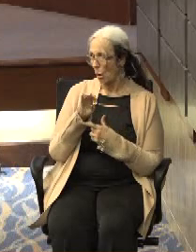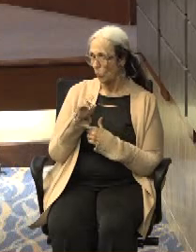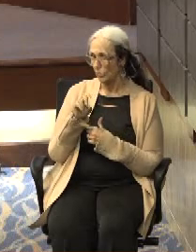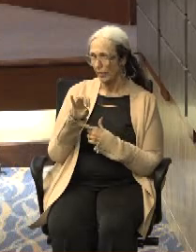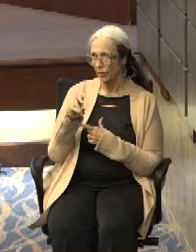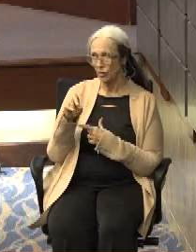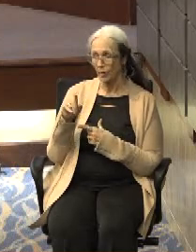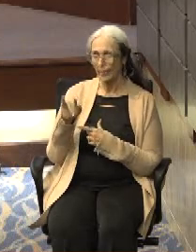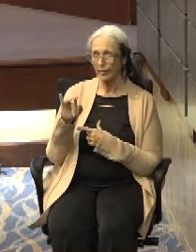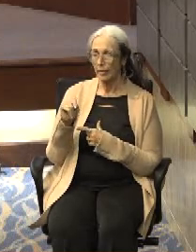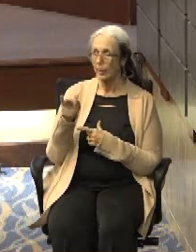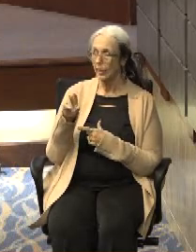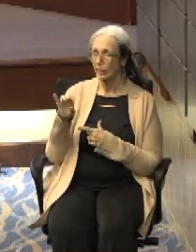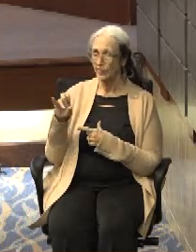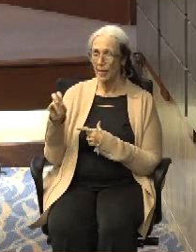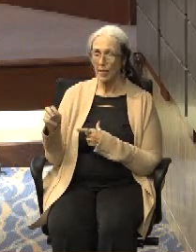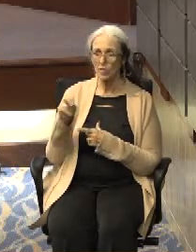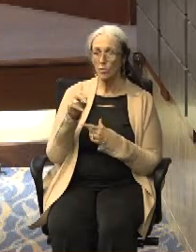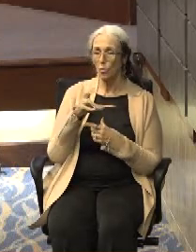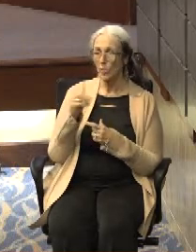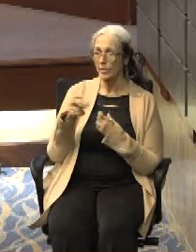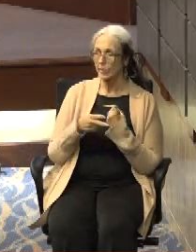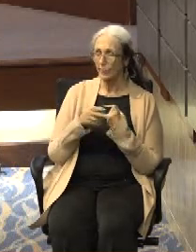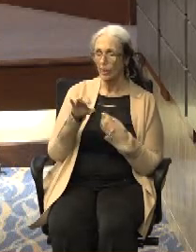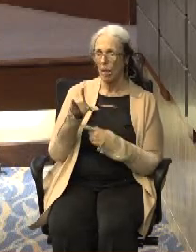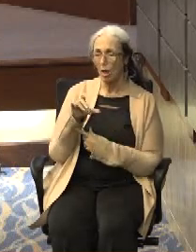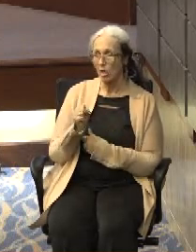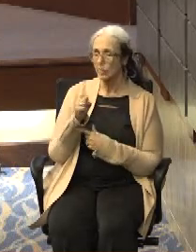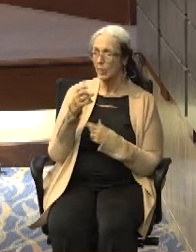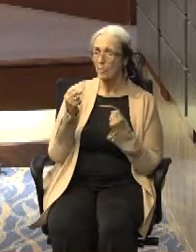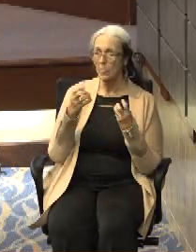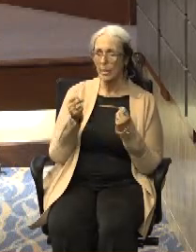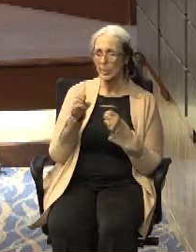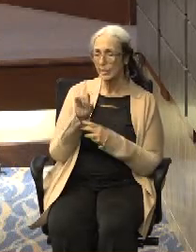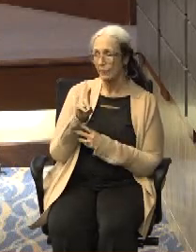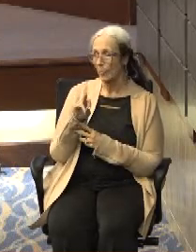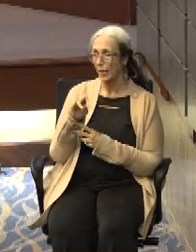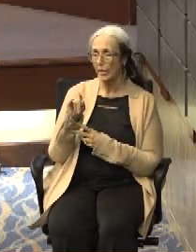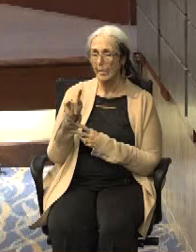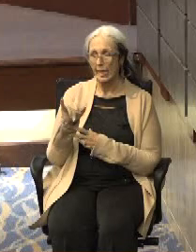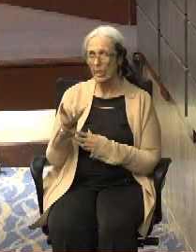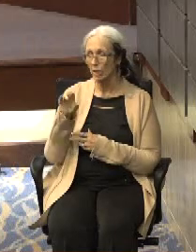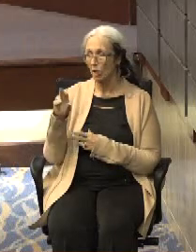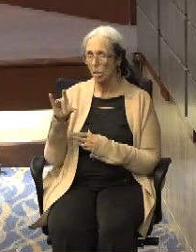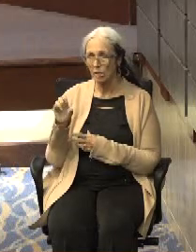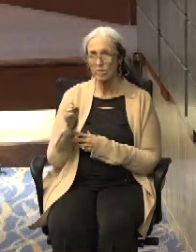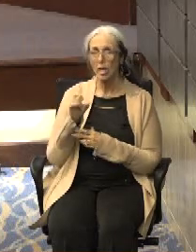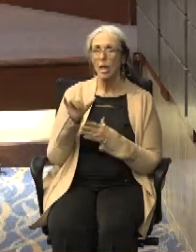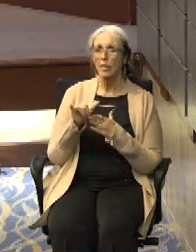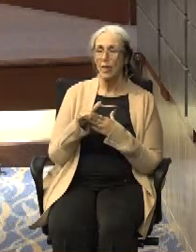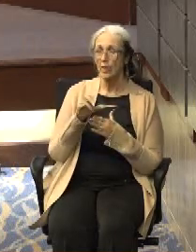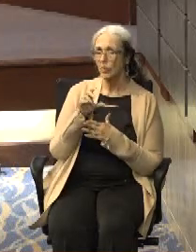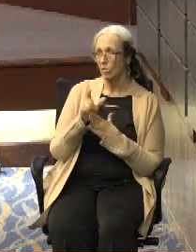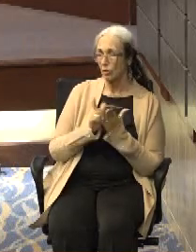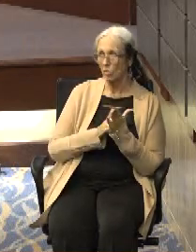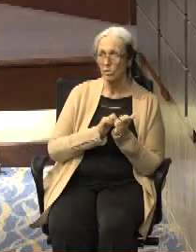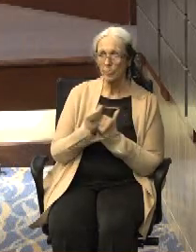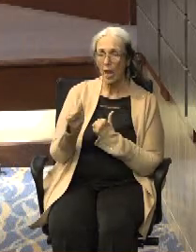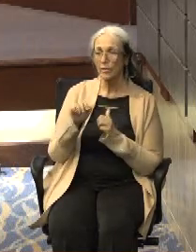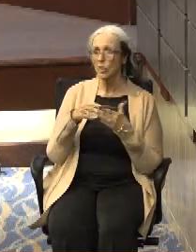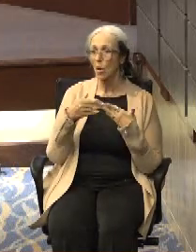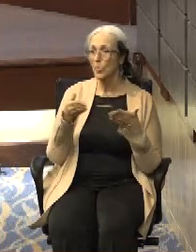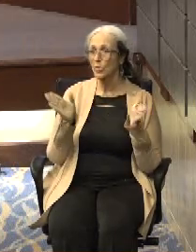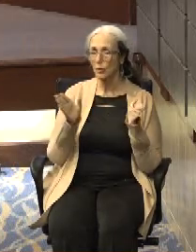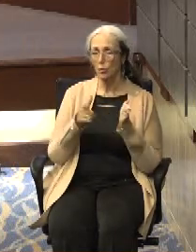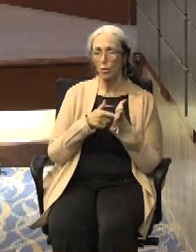Classification, providing for penalties, providing a savings clause, providing a severability clause, and finally determine the meeting at which this ordinance is passed is open to the public as